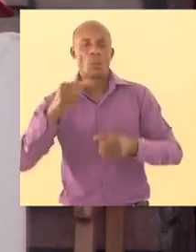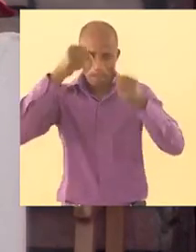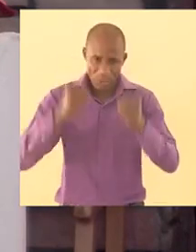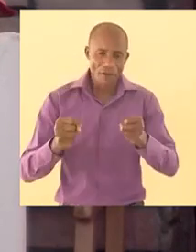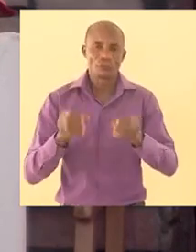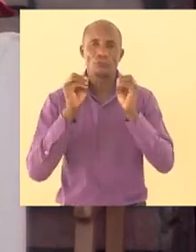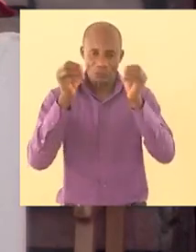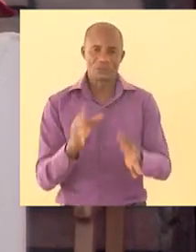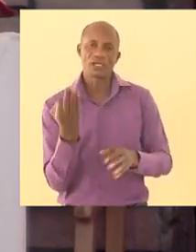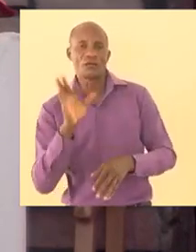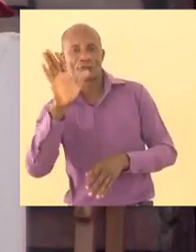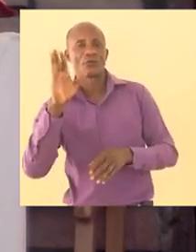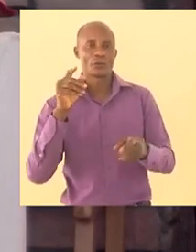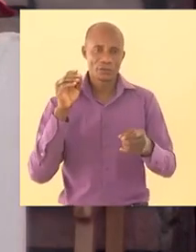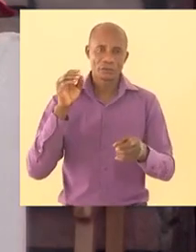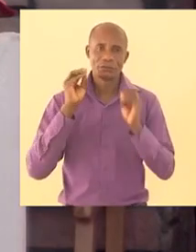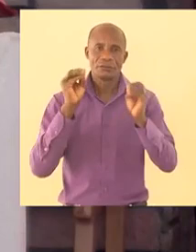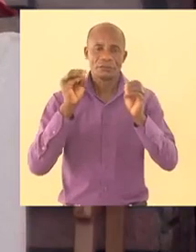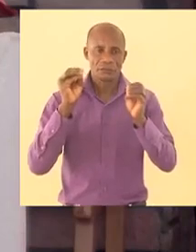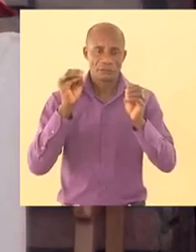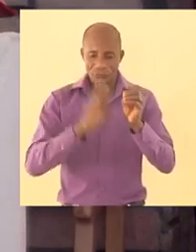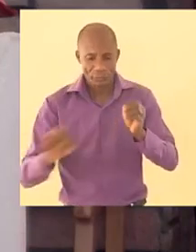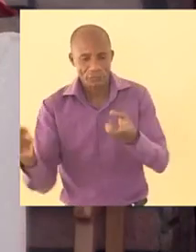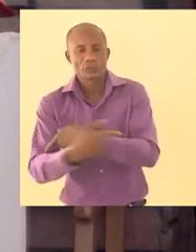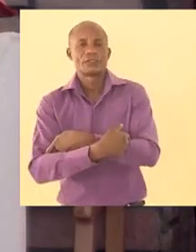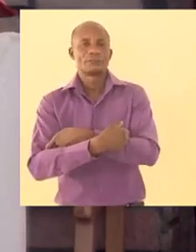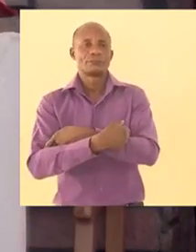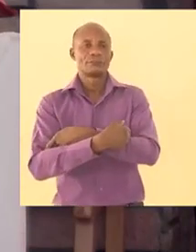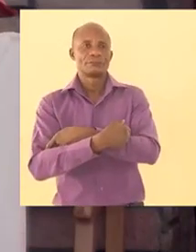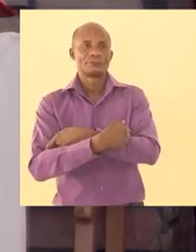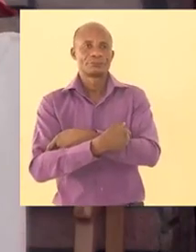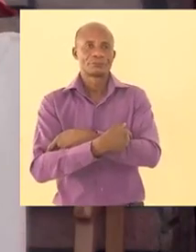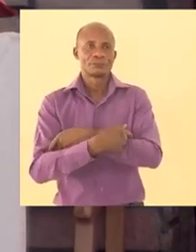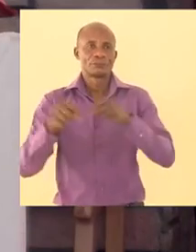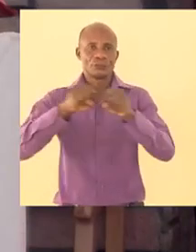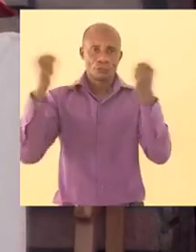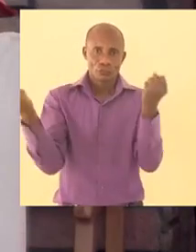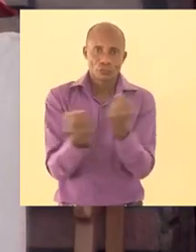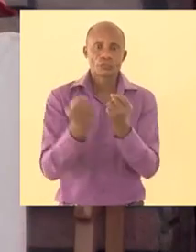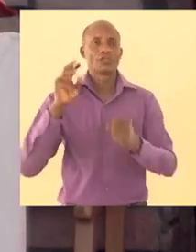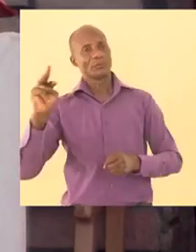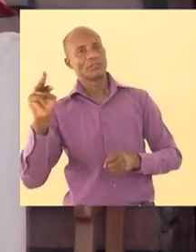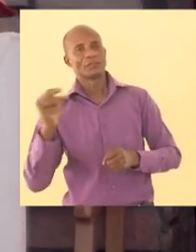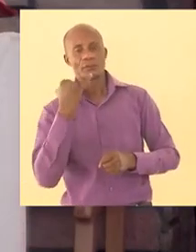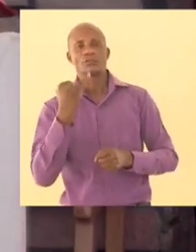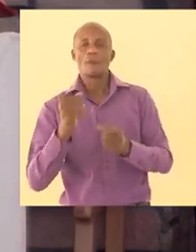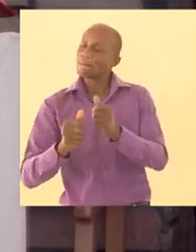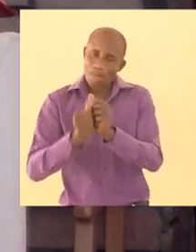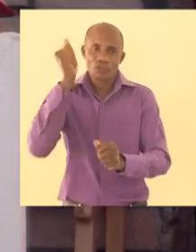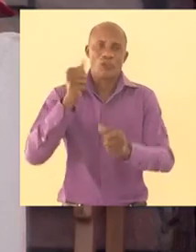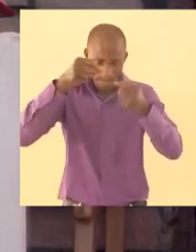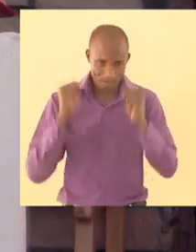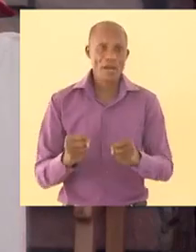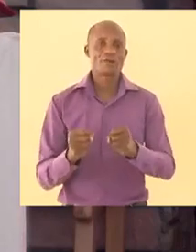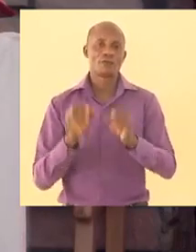than you. You must come to recognize that. Social media is a more powerful teacher of your children. So